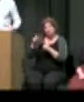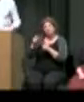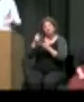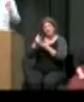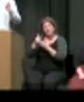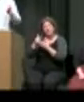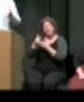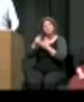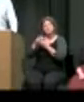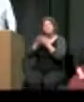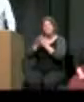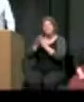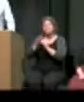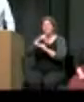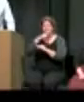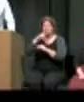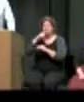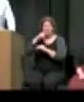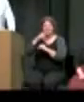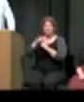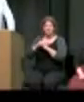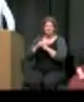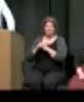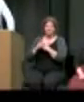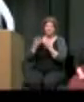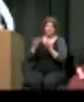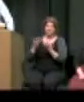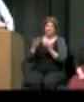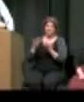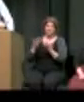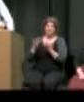kind of just drives that moisture out of the sediment. So